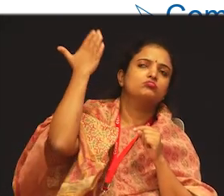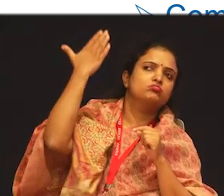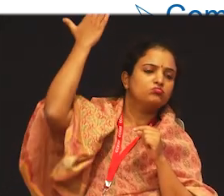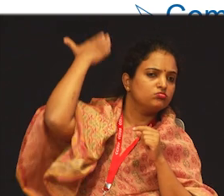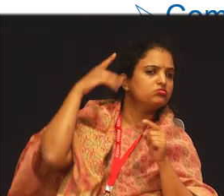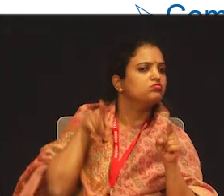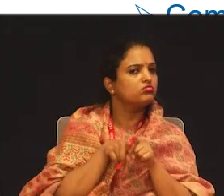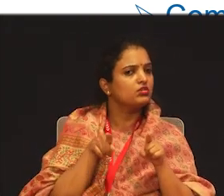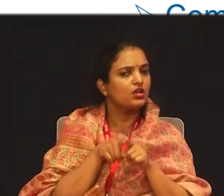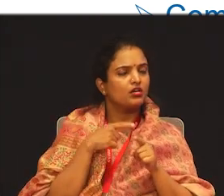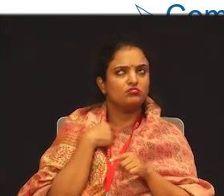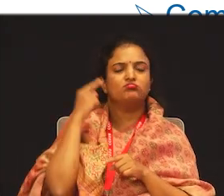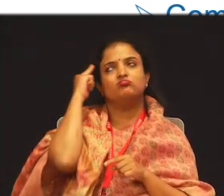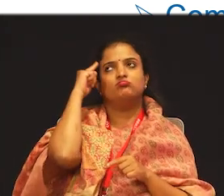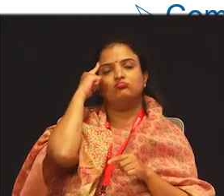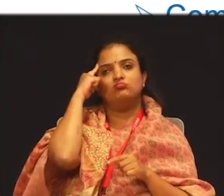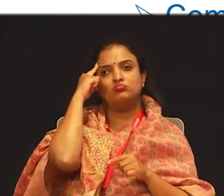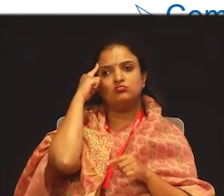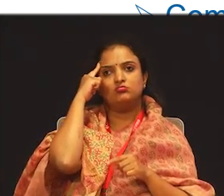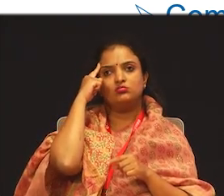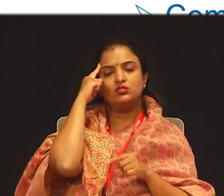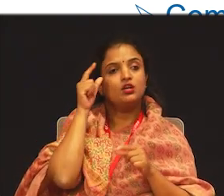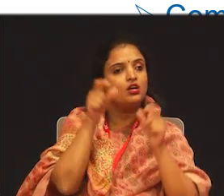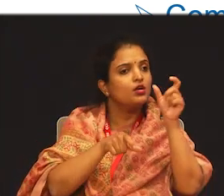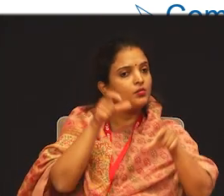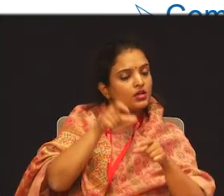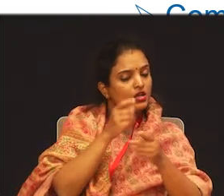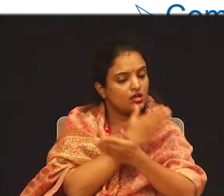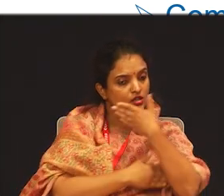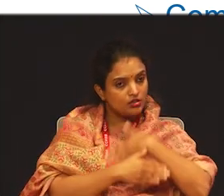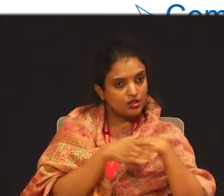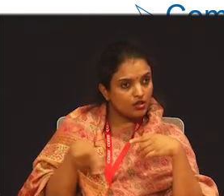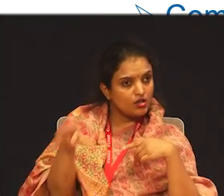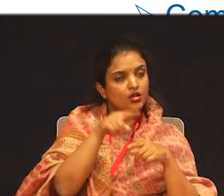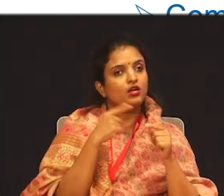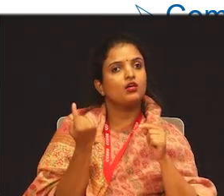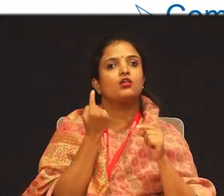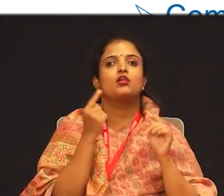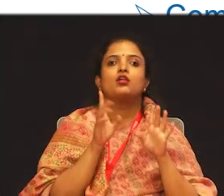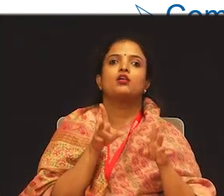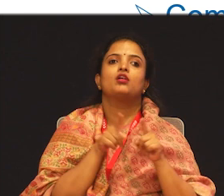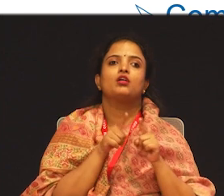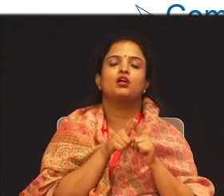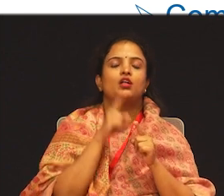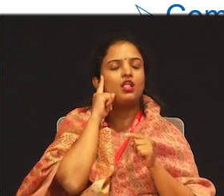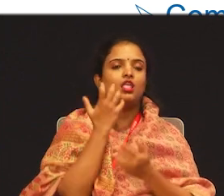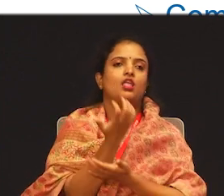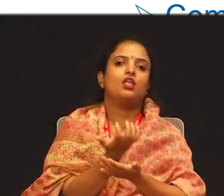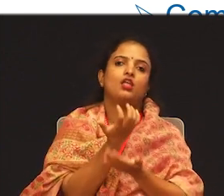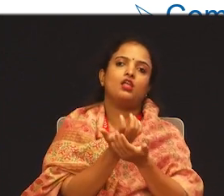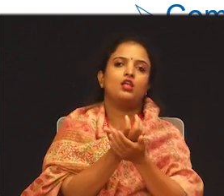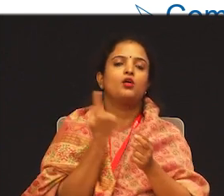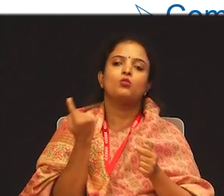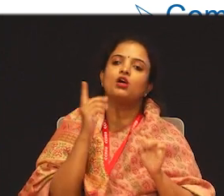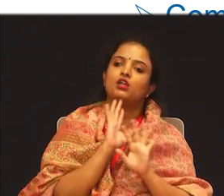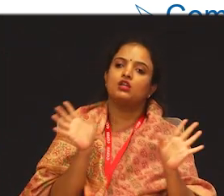back, we used to think that people with disabilities are only good for begging.